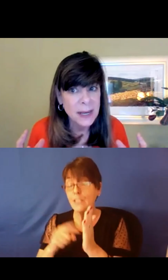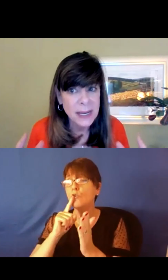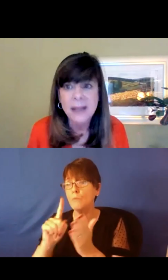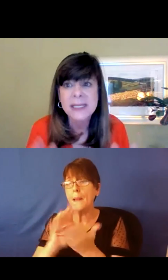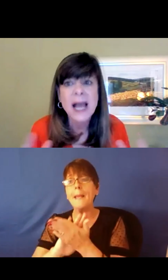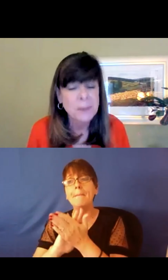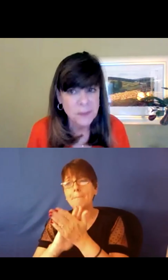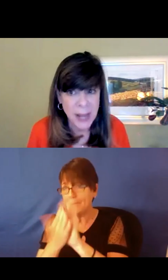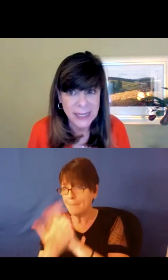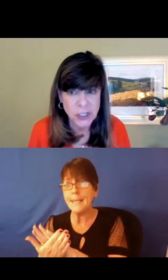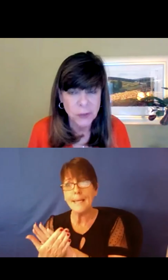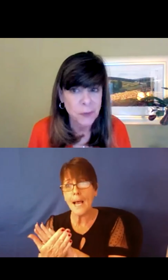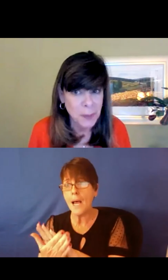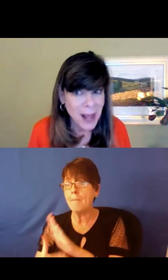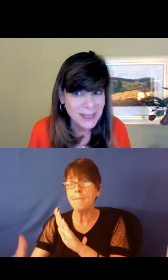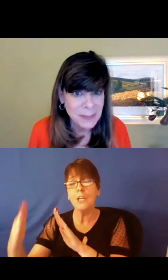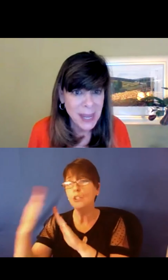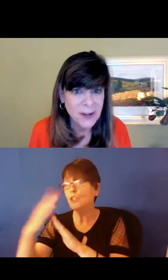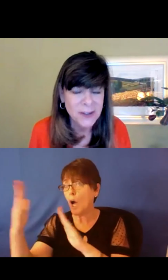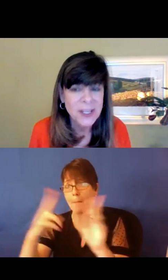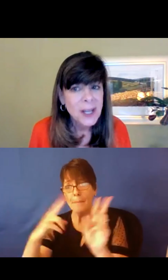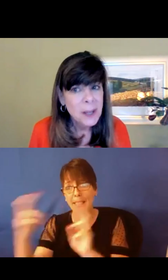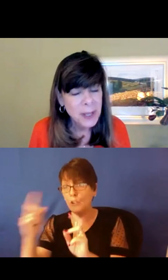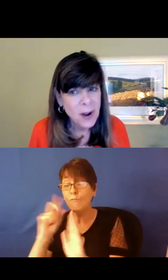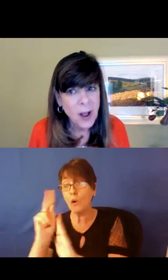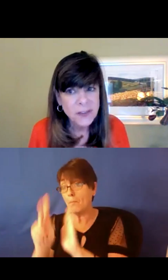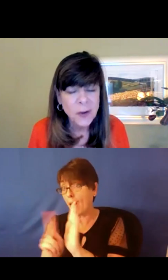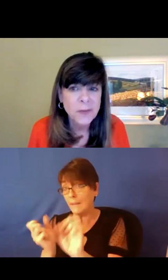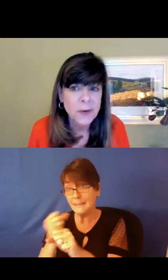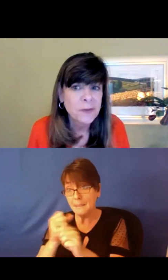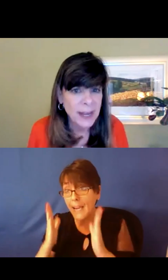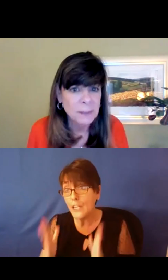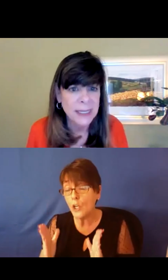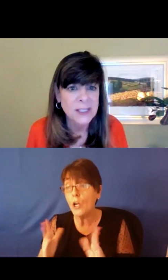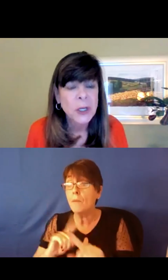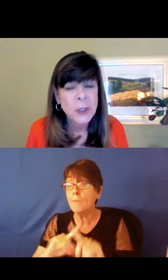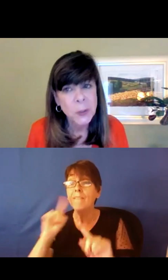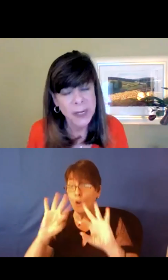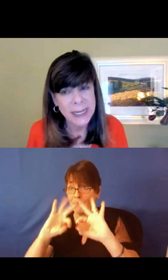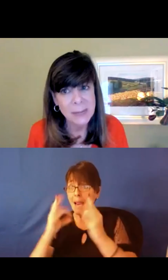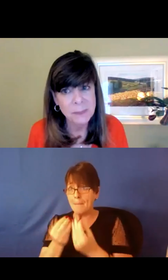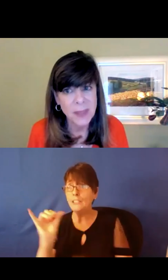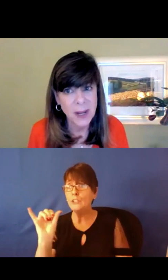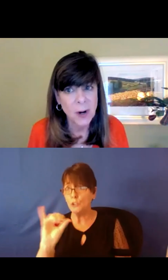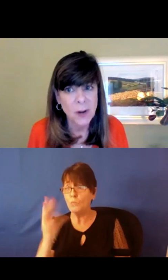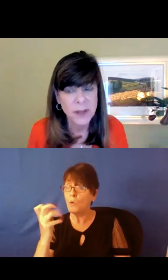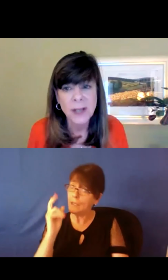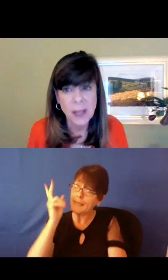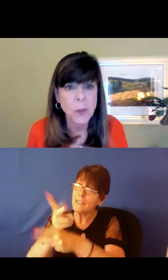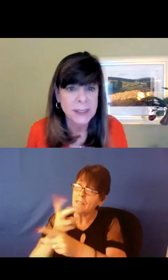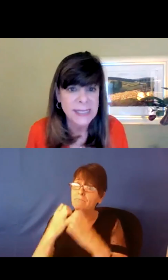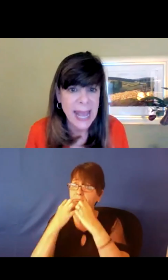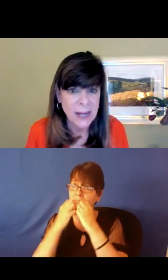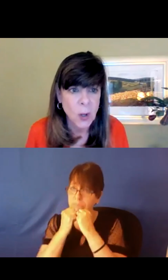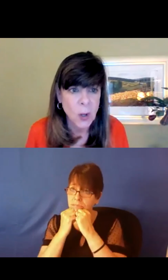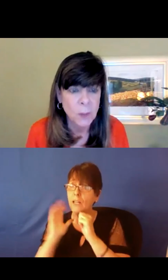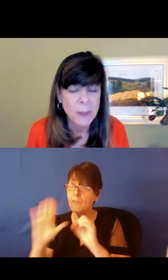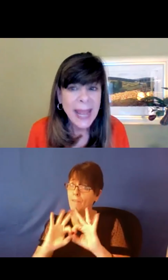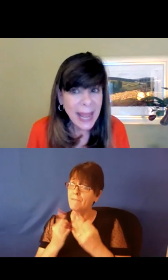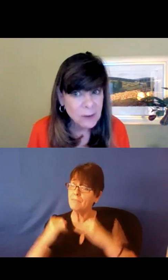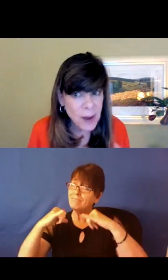a top of mind issue for policymakers, but also for families who want to keep their loved ones